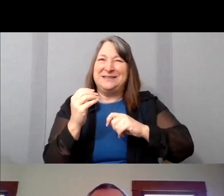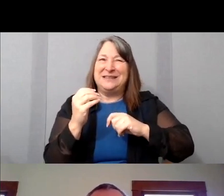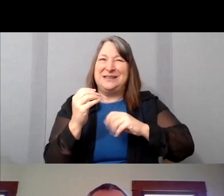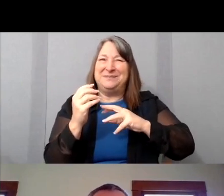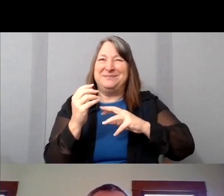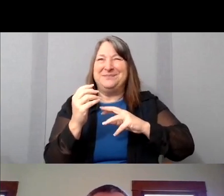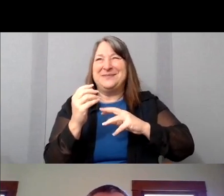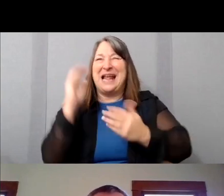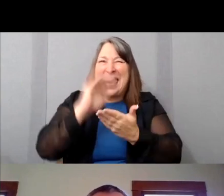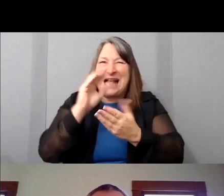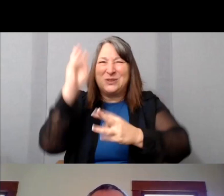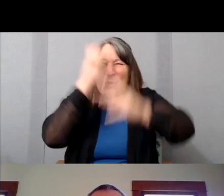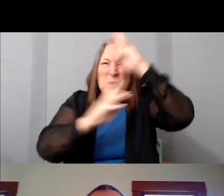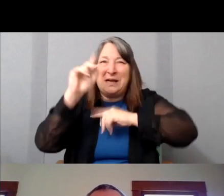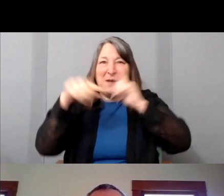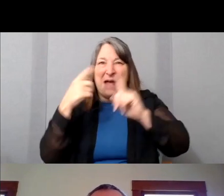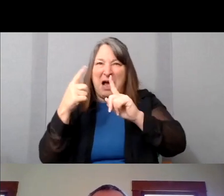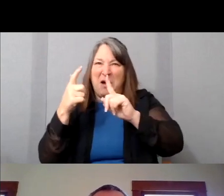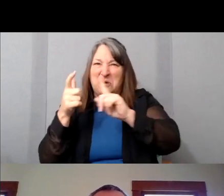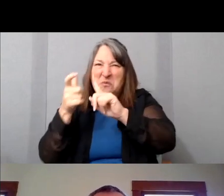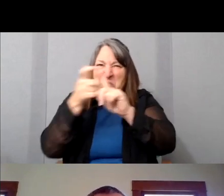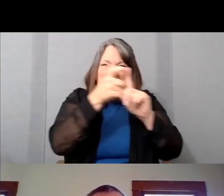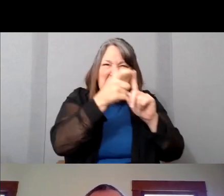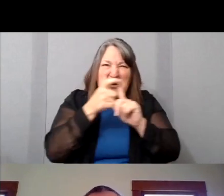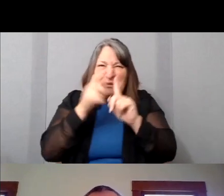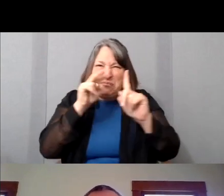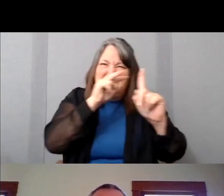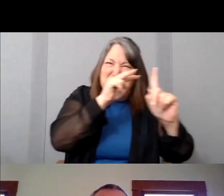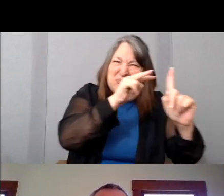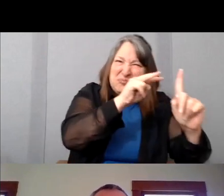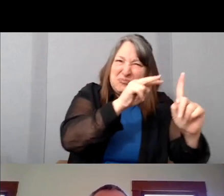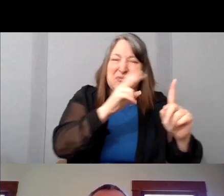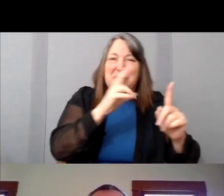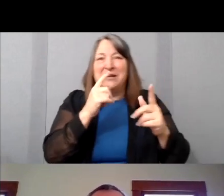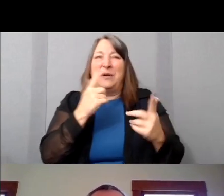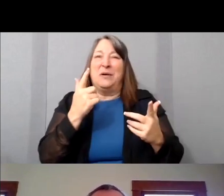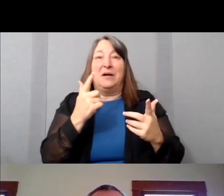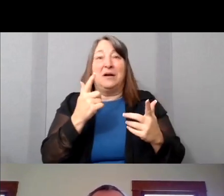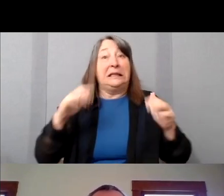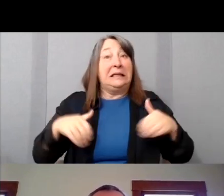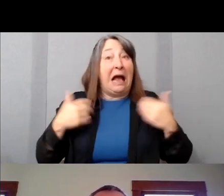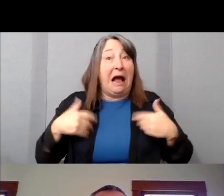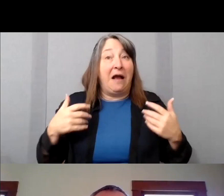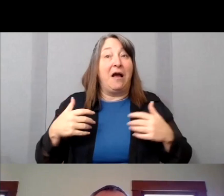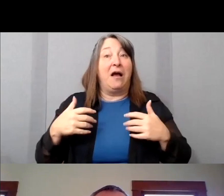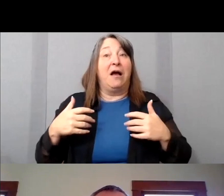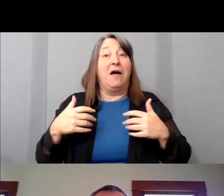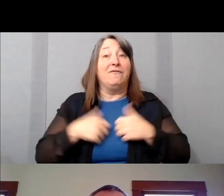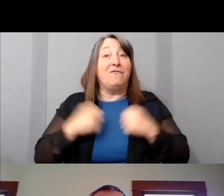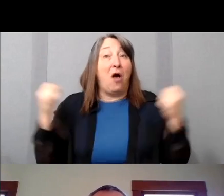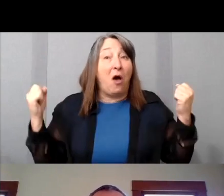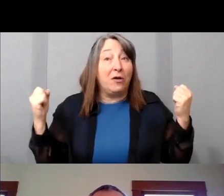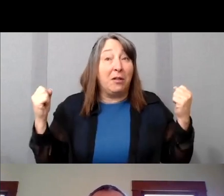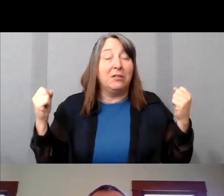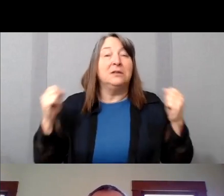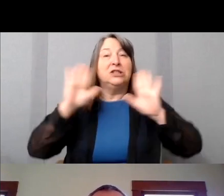I mean, obviously, if you're working with really young and vulnerable children, obviously that's an issue. But, I think this